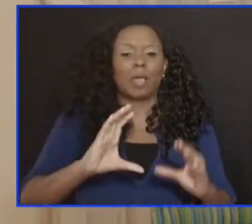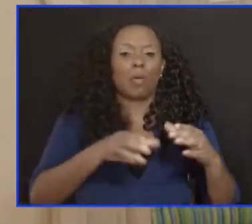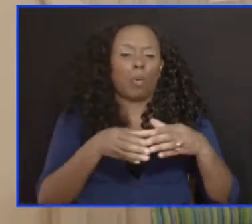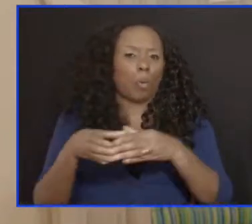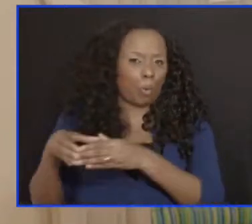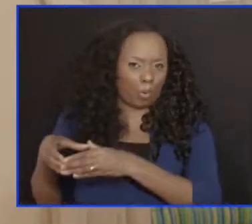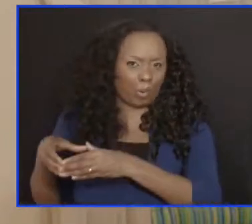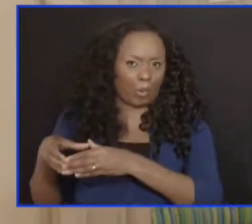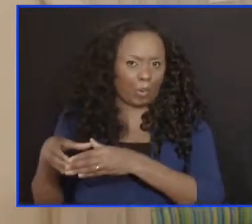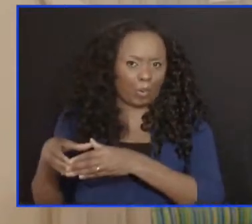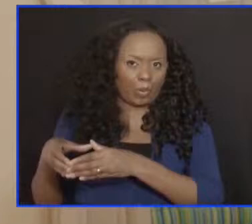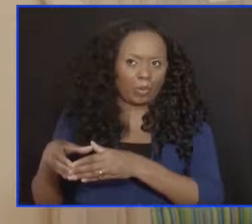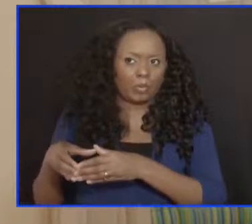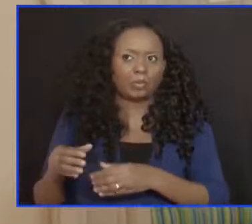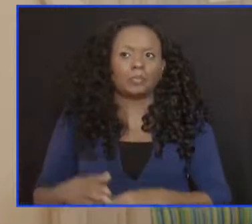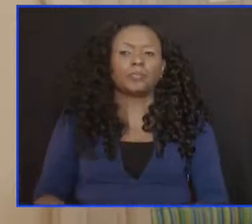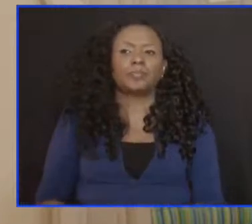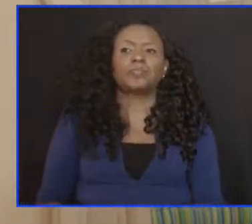Barbados.